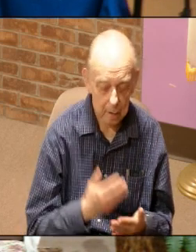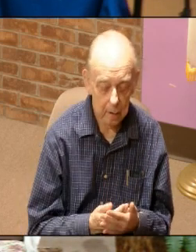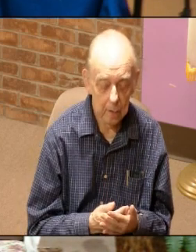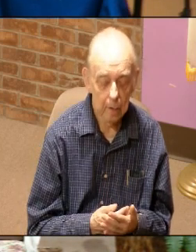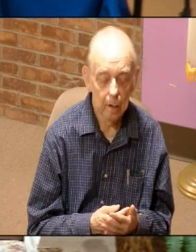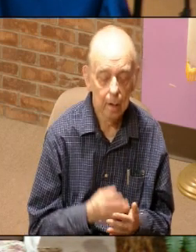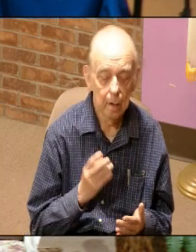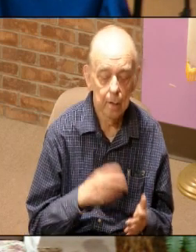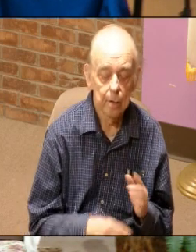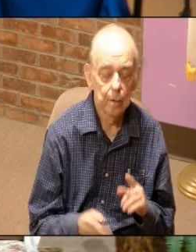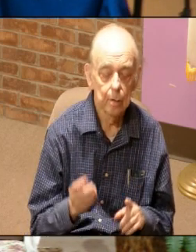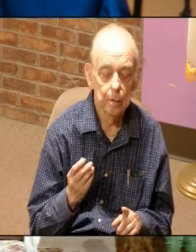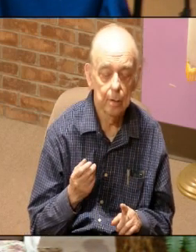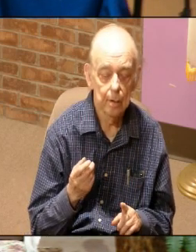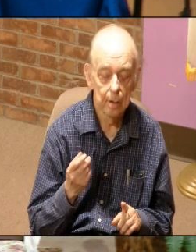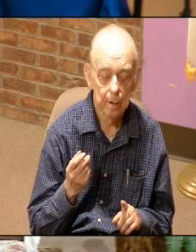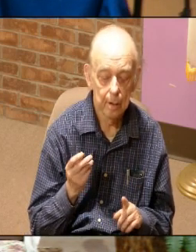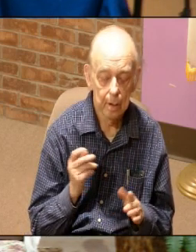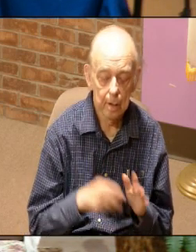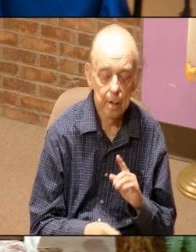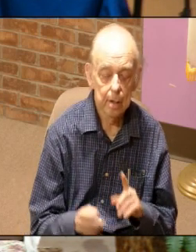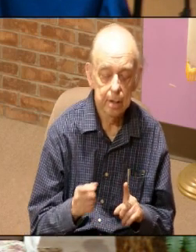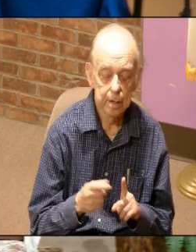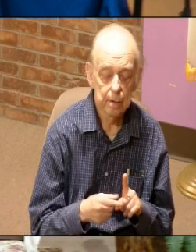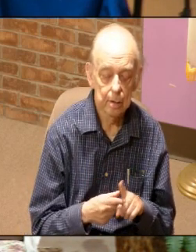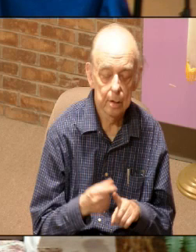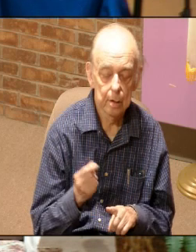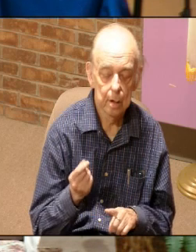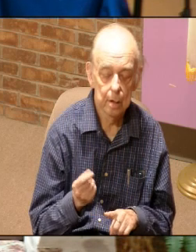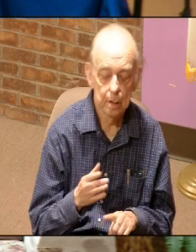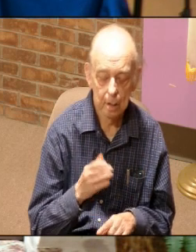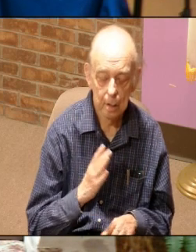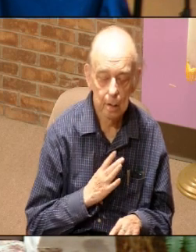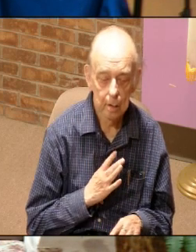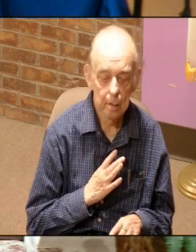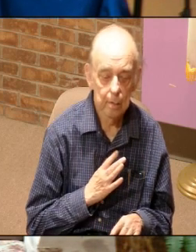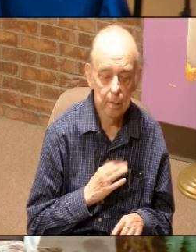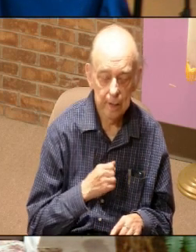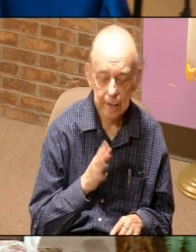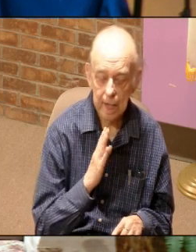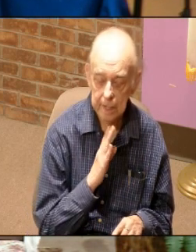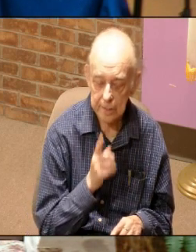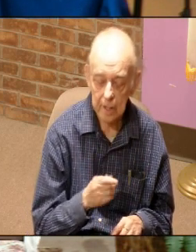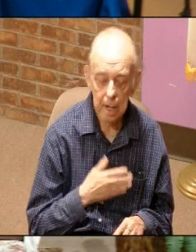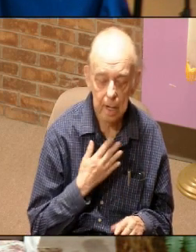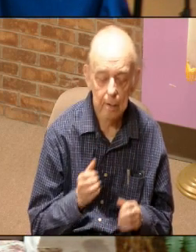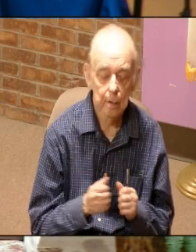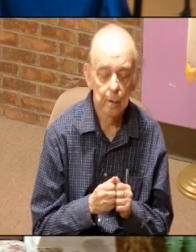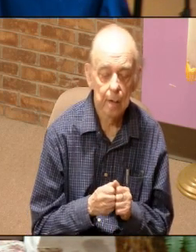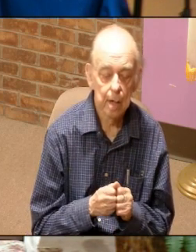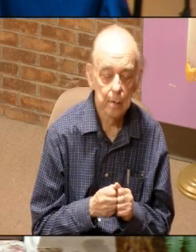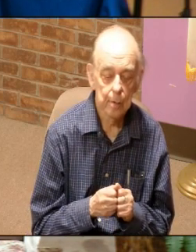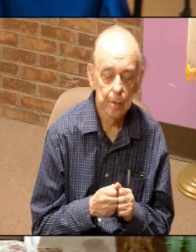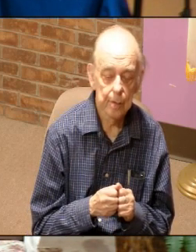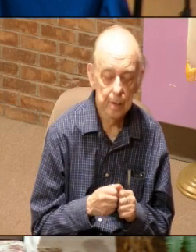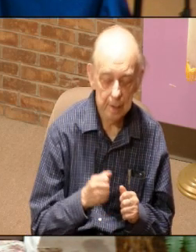Goliath, who has now become a man that God is displeased with as the king.